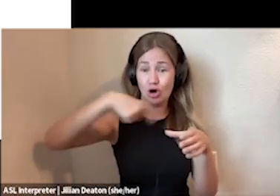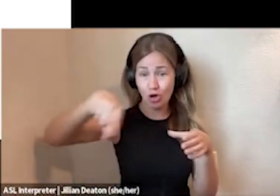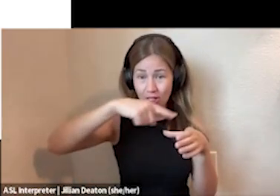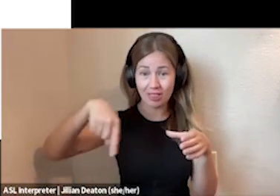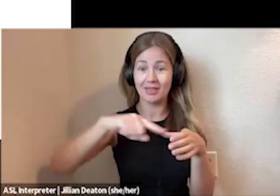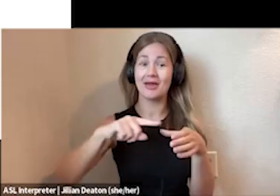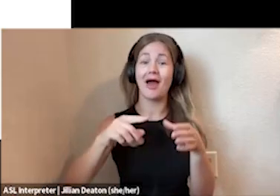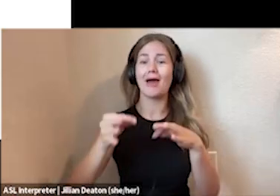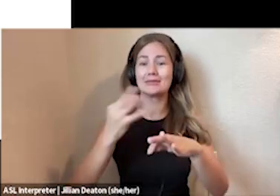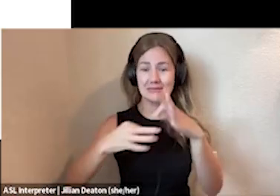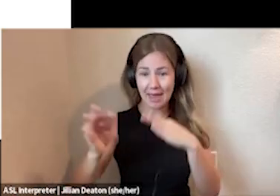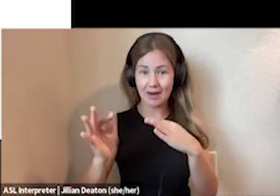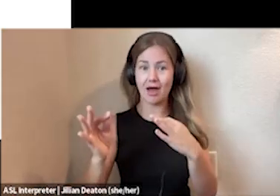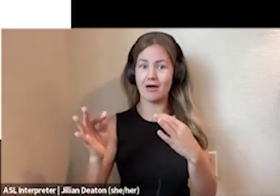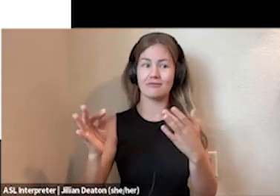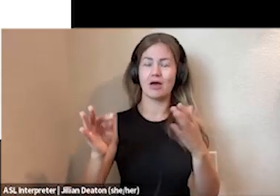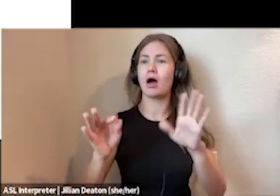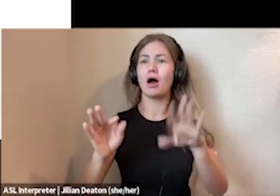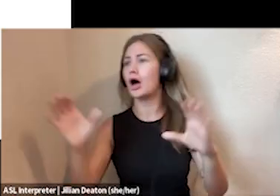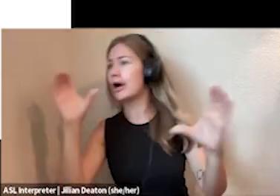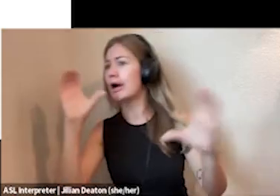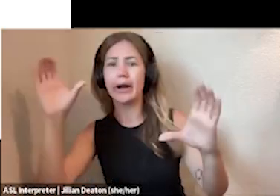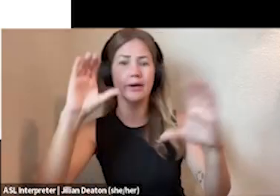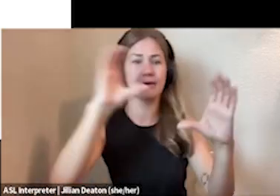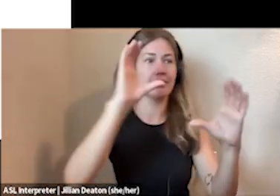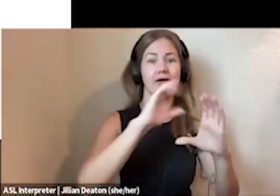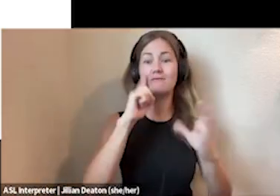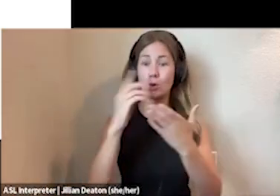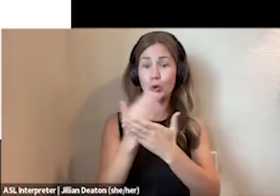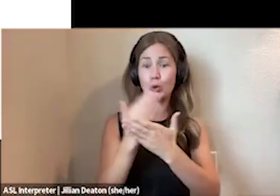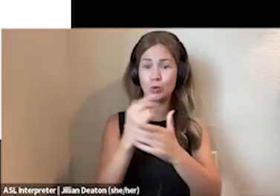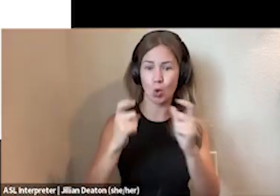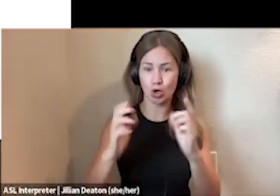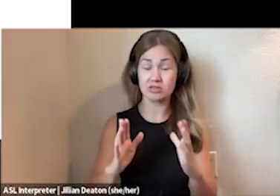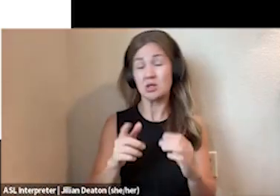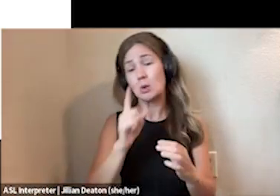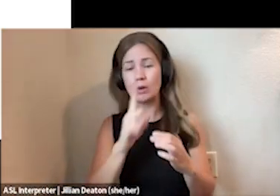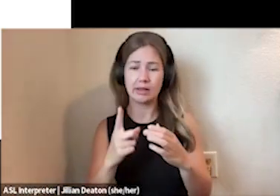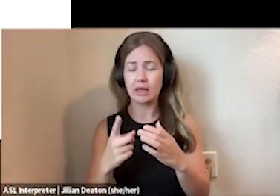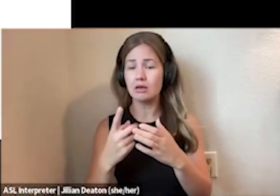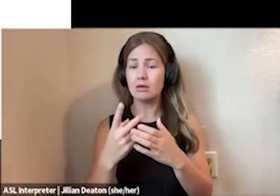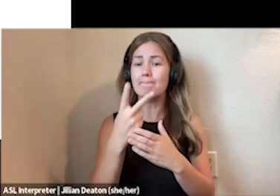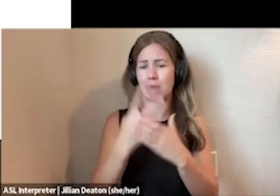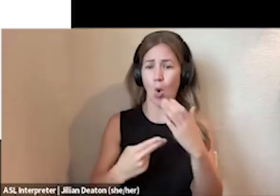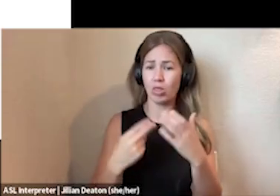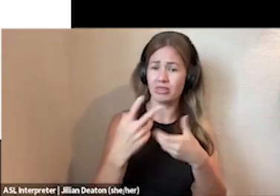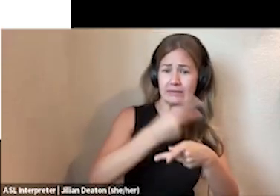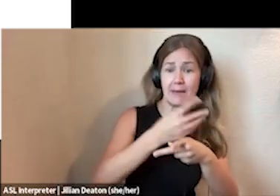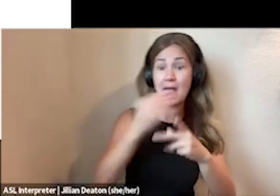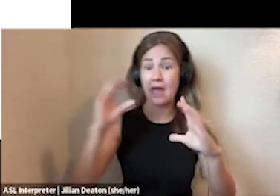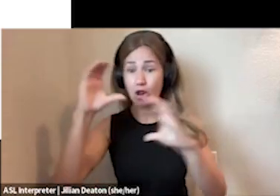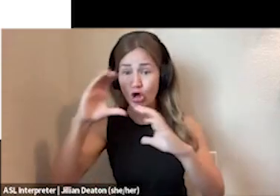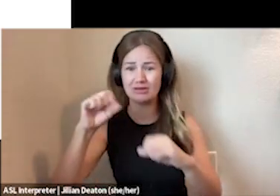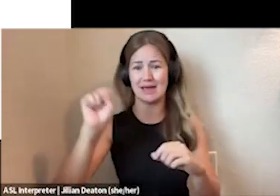and build brand new donors or investors. We want to be doing both, but the people who have raised their hand and made that first